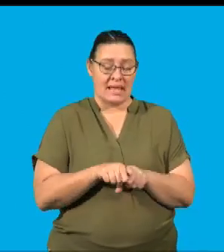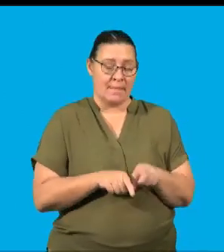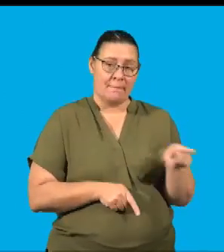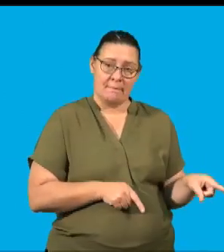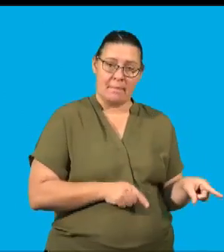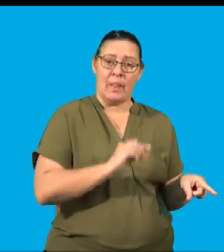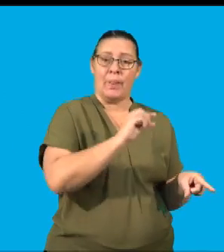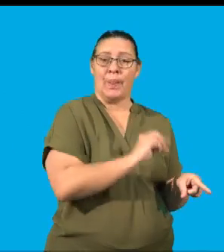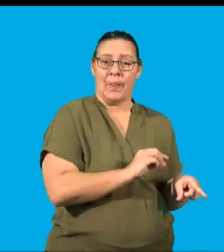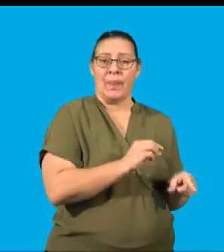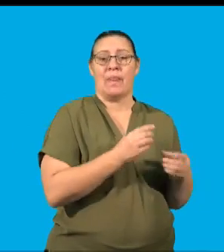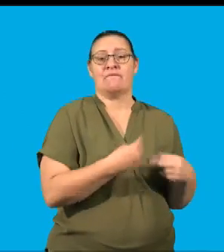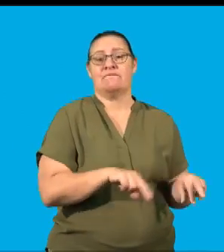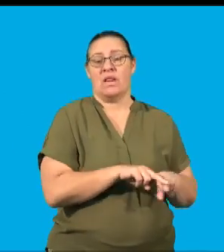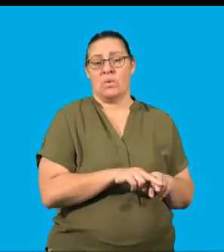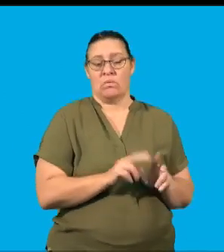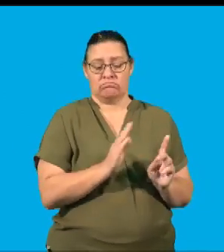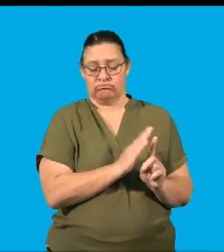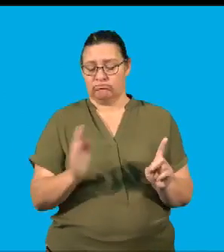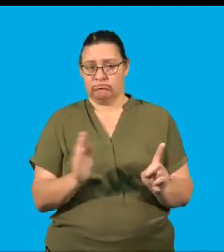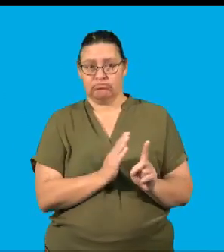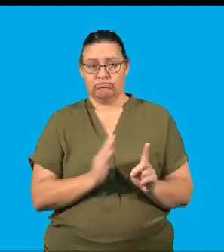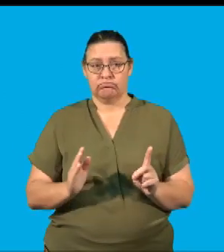and the minimum value.